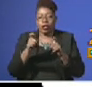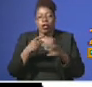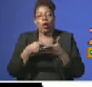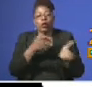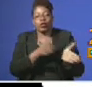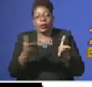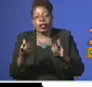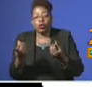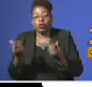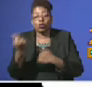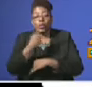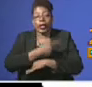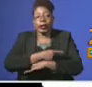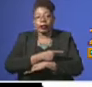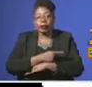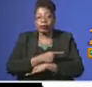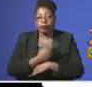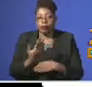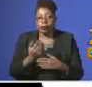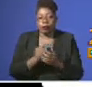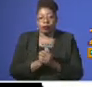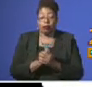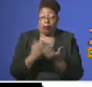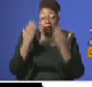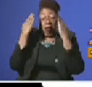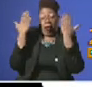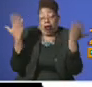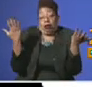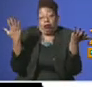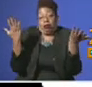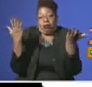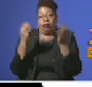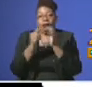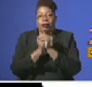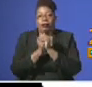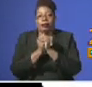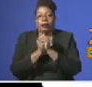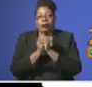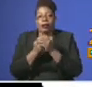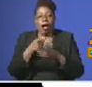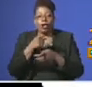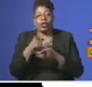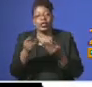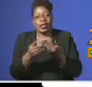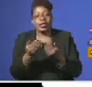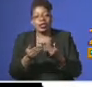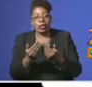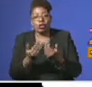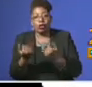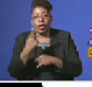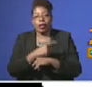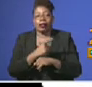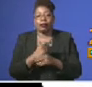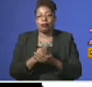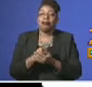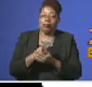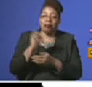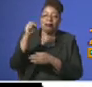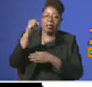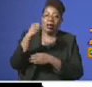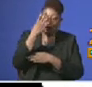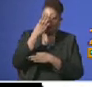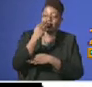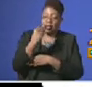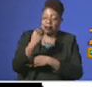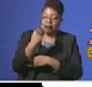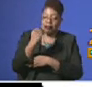today? I don't know. You don't know? Just going to take it easy? I'm sleeping. Uh-huh. Lay